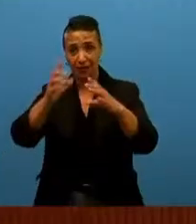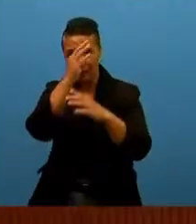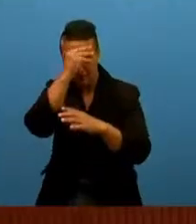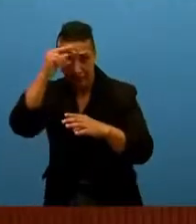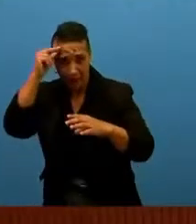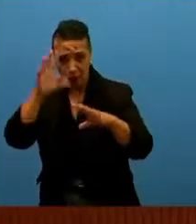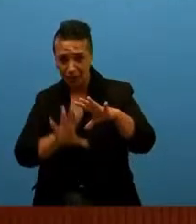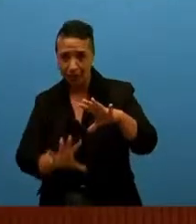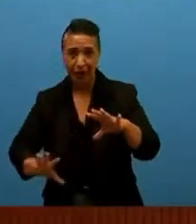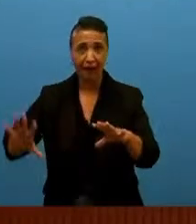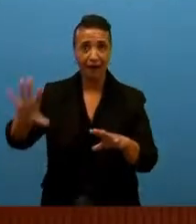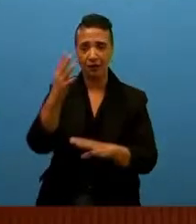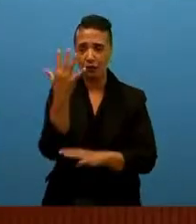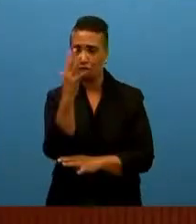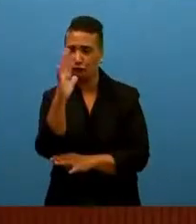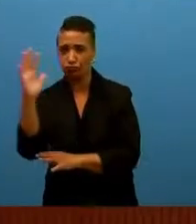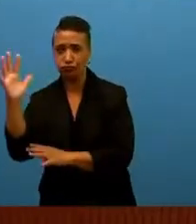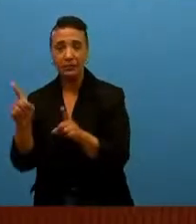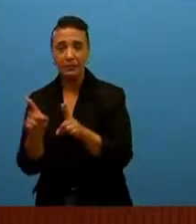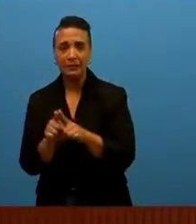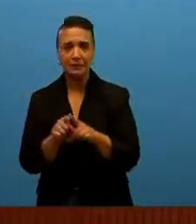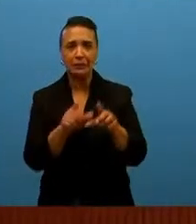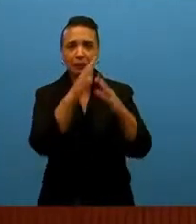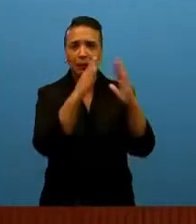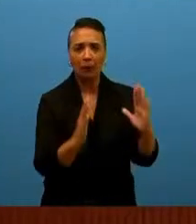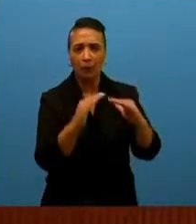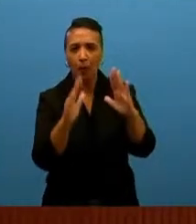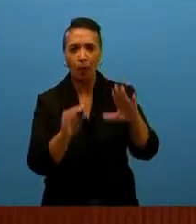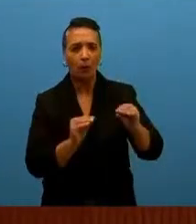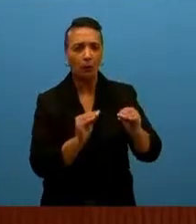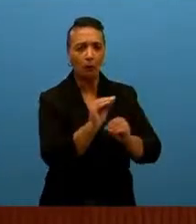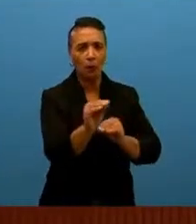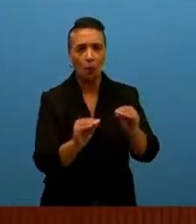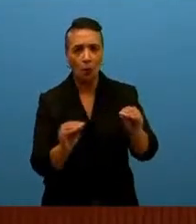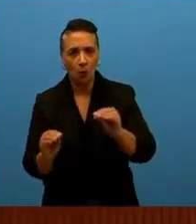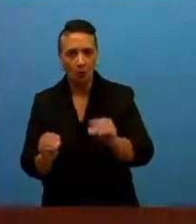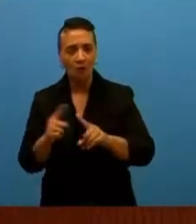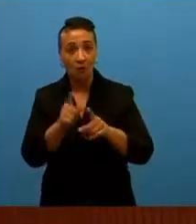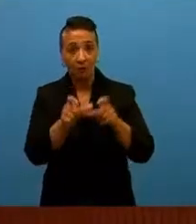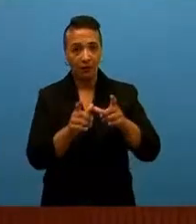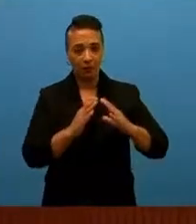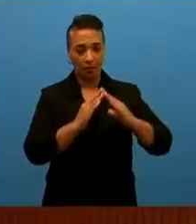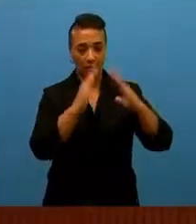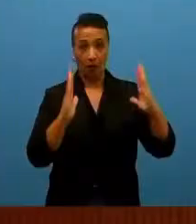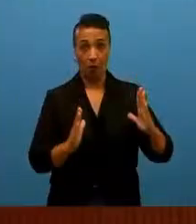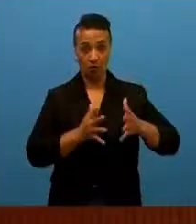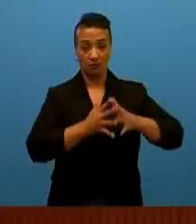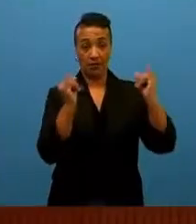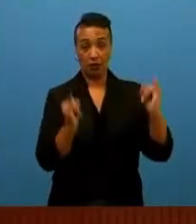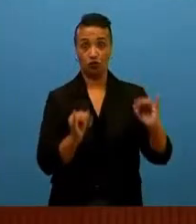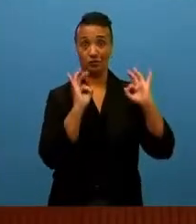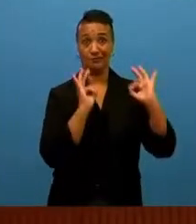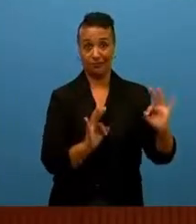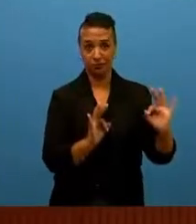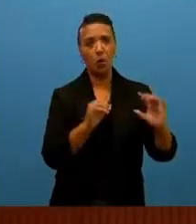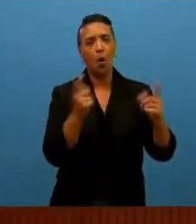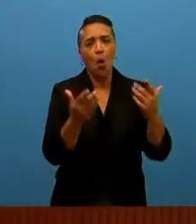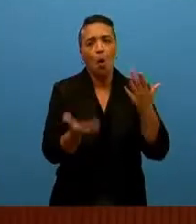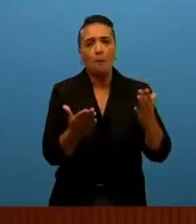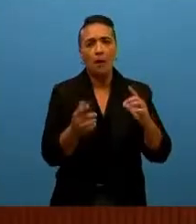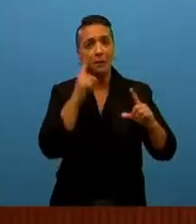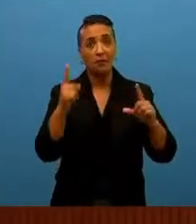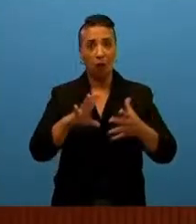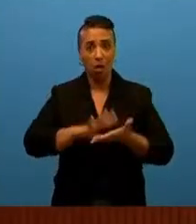the forest guardians to nomadic nations, from all of those with established structures to those rebuilding what was